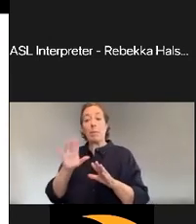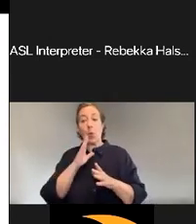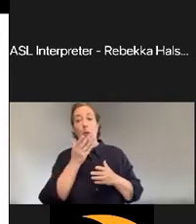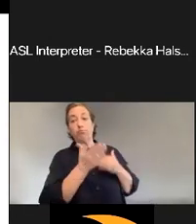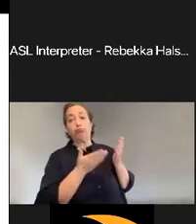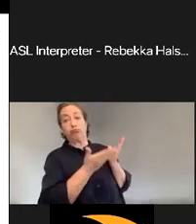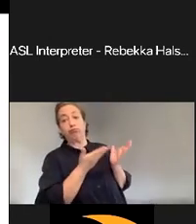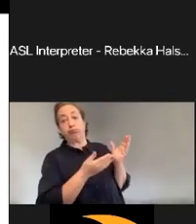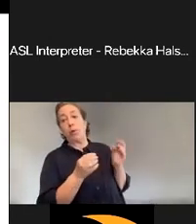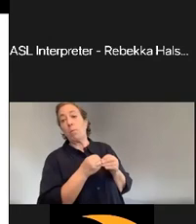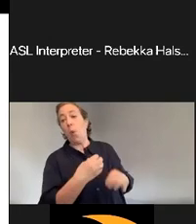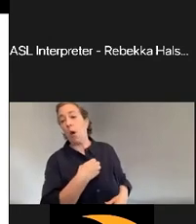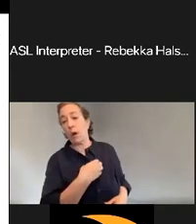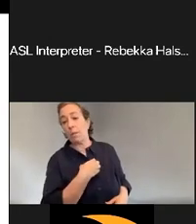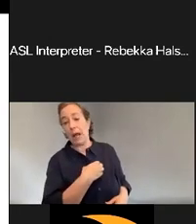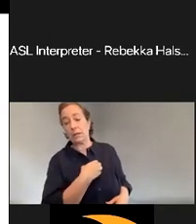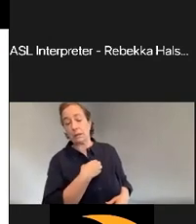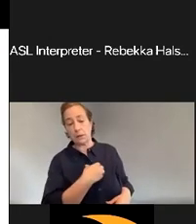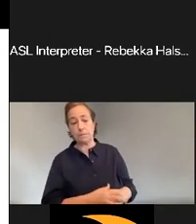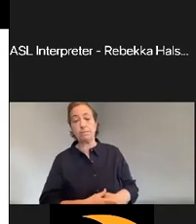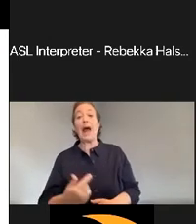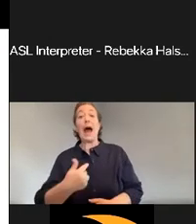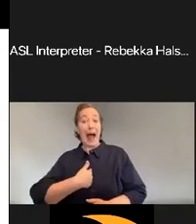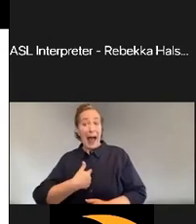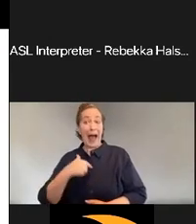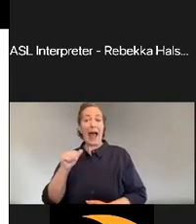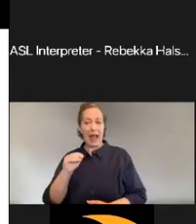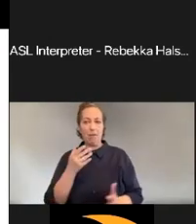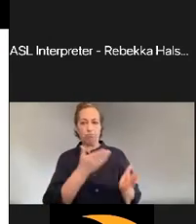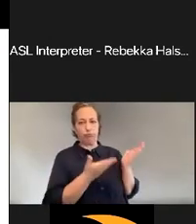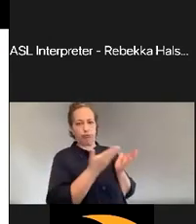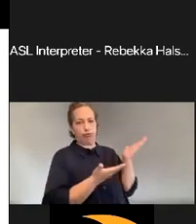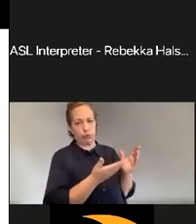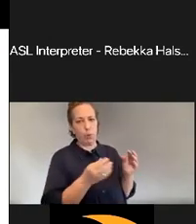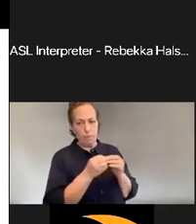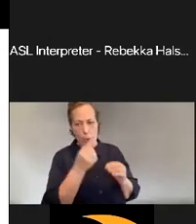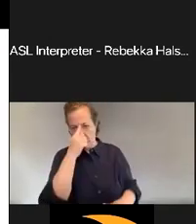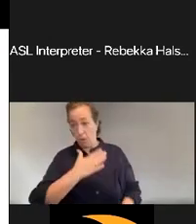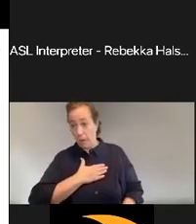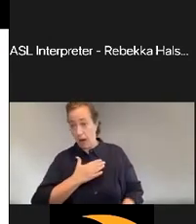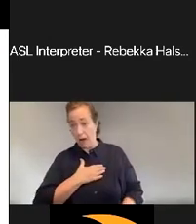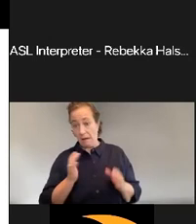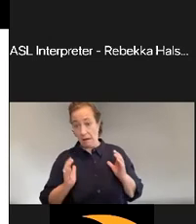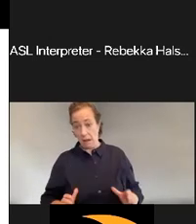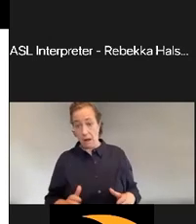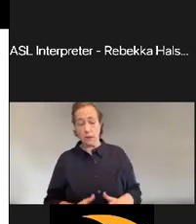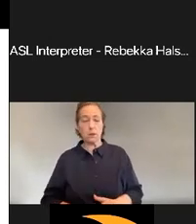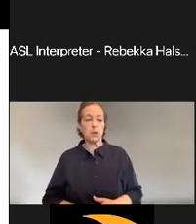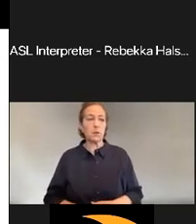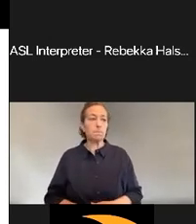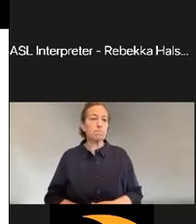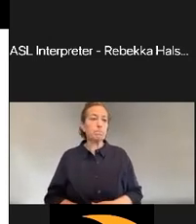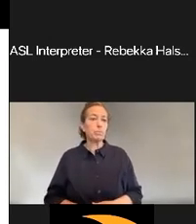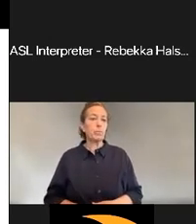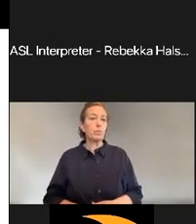in the process of doing some of that for my clients. And again, I think really getting the perspective of the healthcare